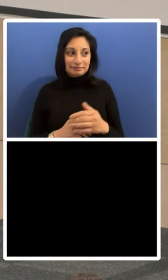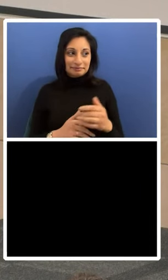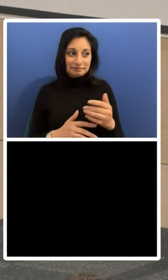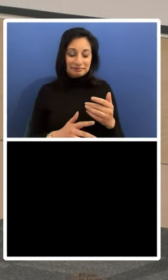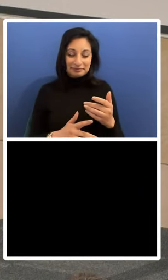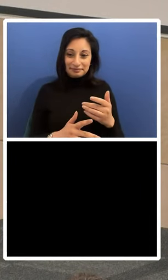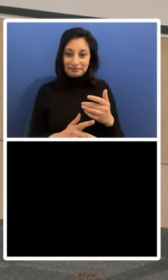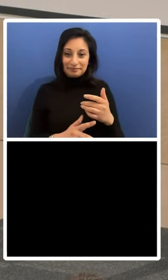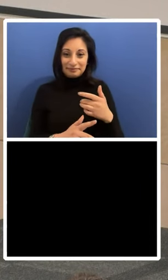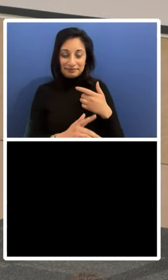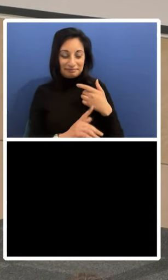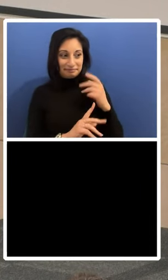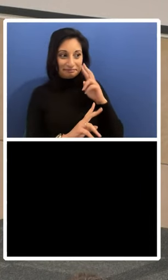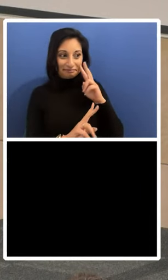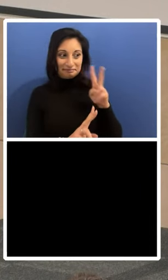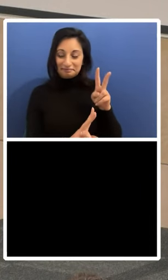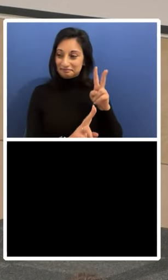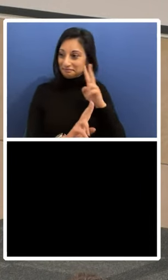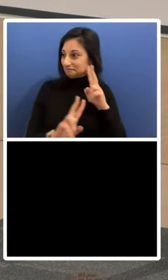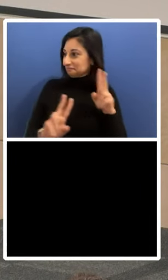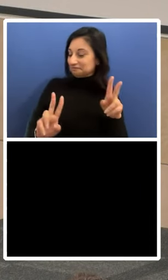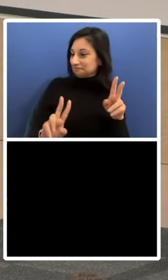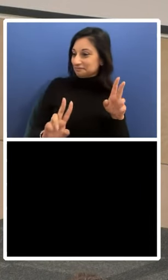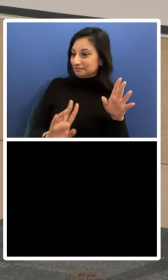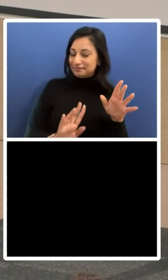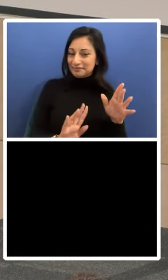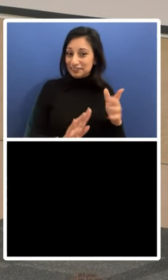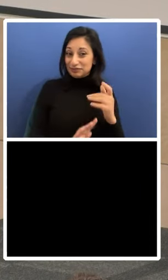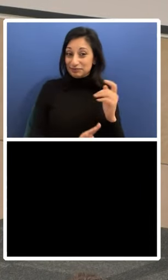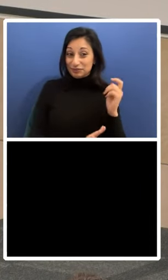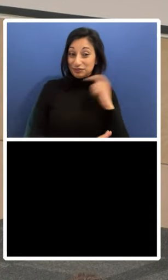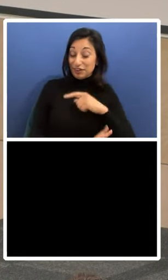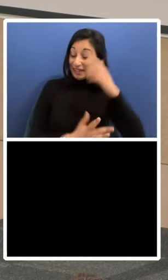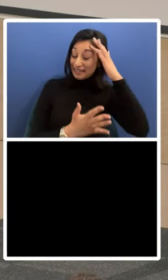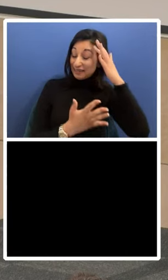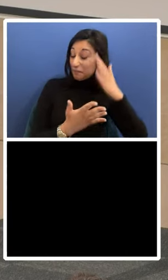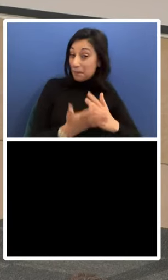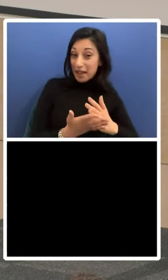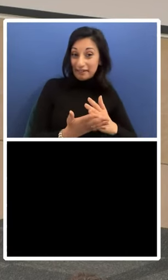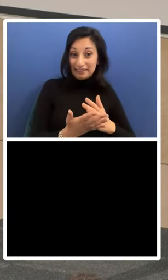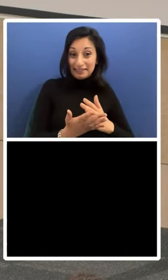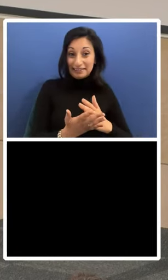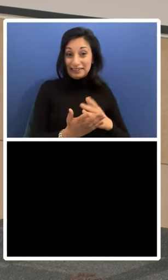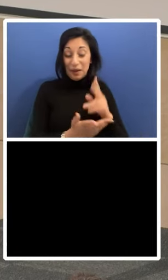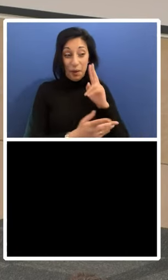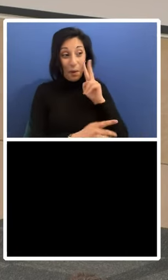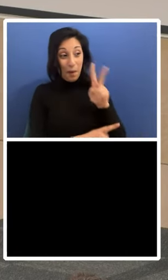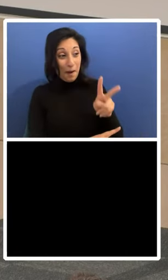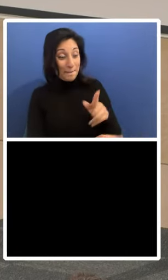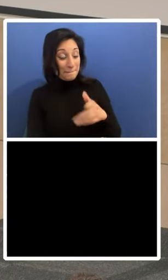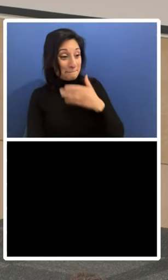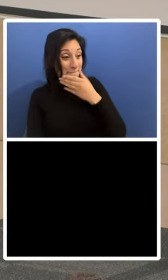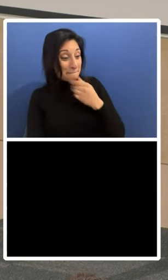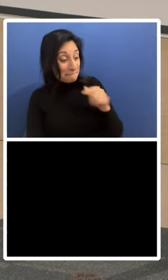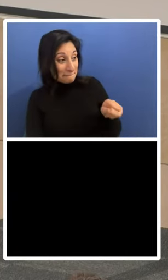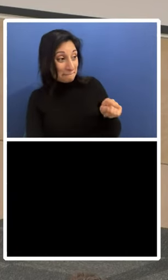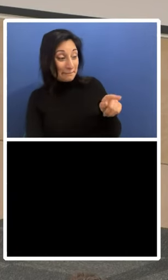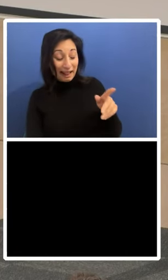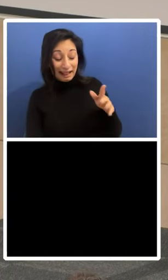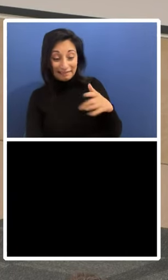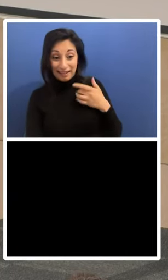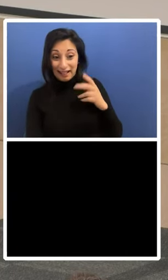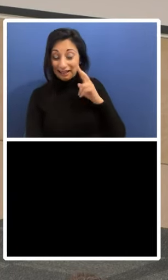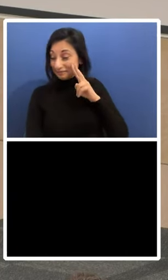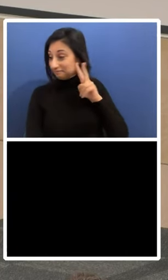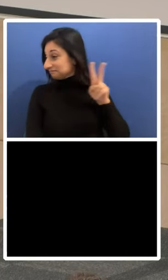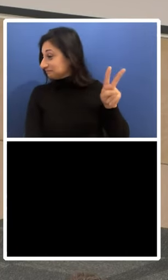most fantastic things you've ever seen in your life. And you're like watching this guy like, oh my God, I can't. And then you just look away. And